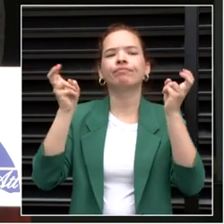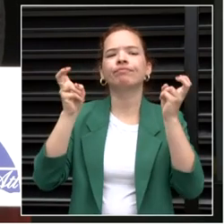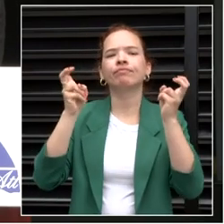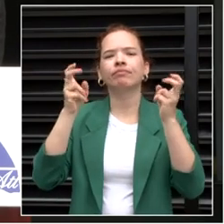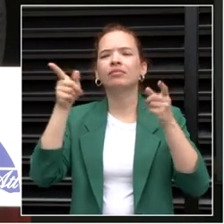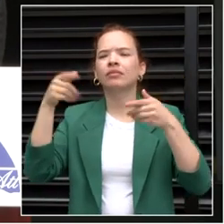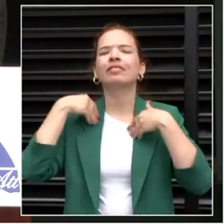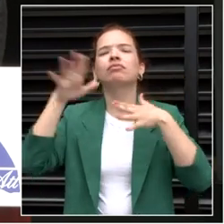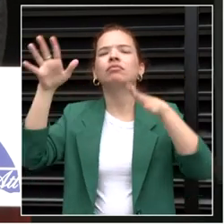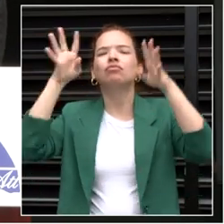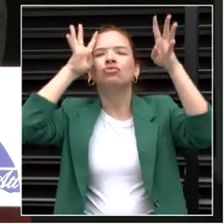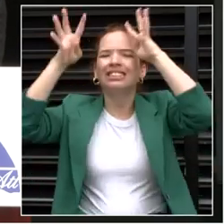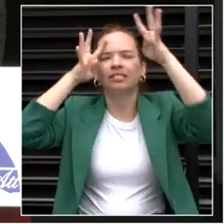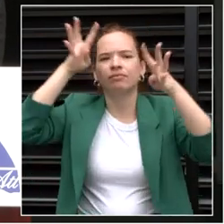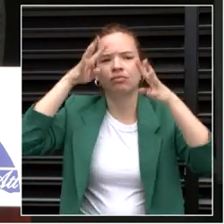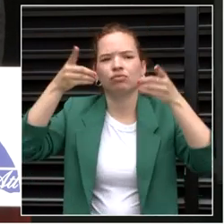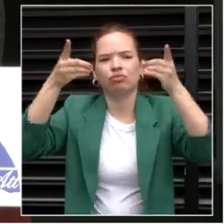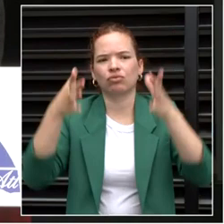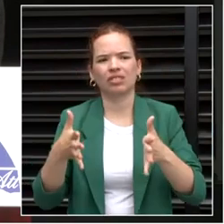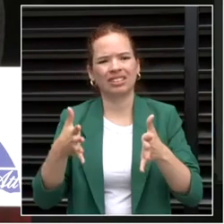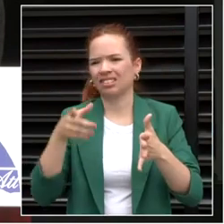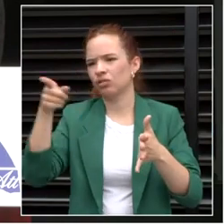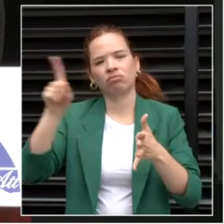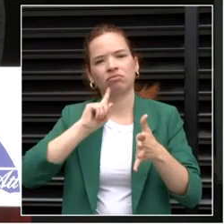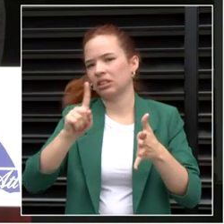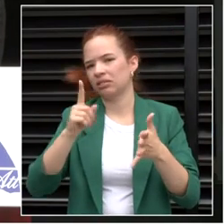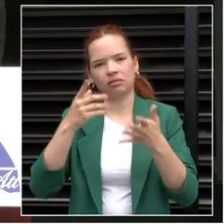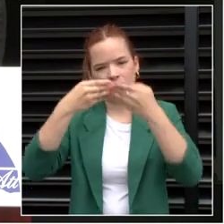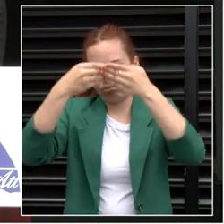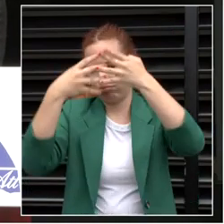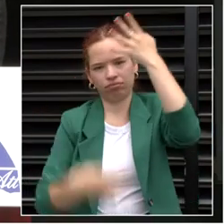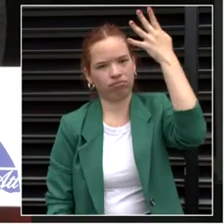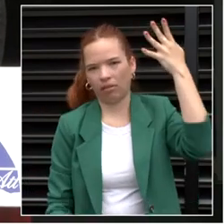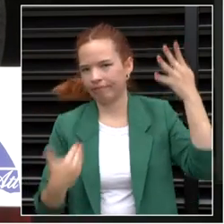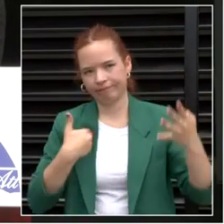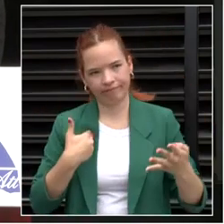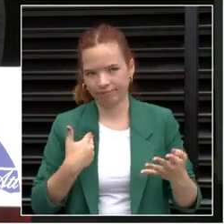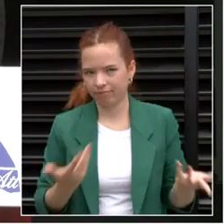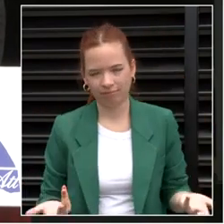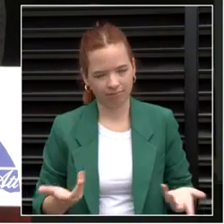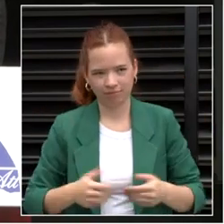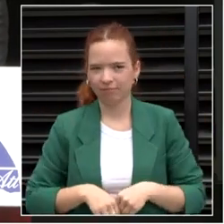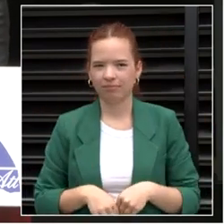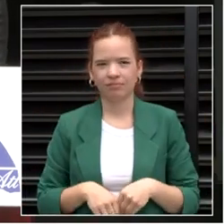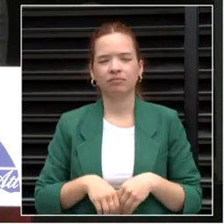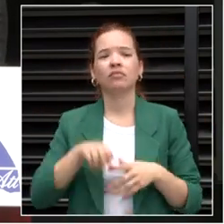everything. He is the 930 Club to a lot of people. His name is Guillaume Desnoëttes.